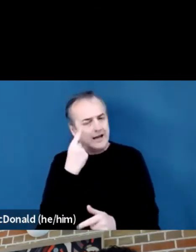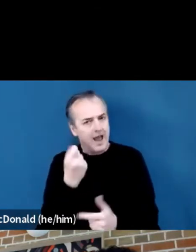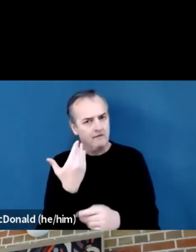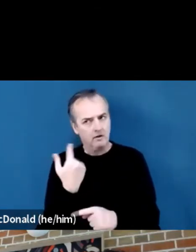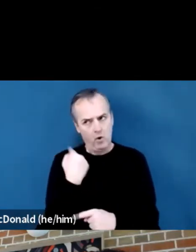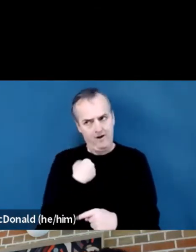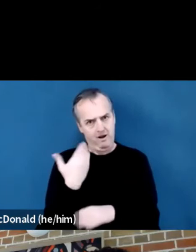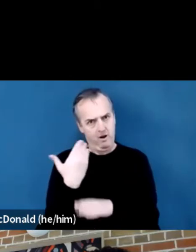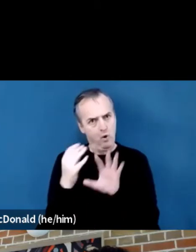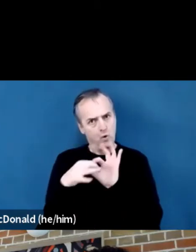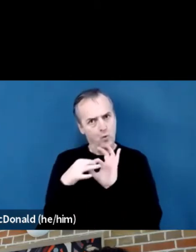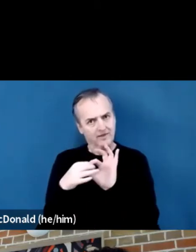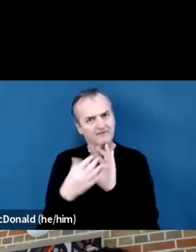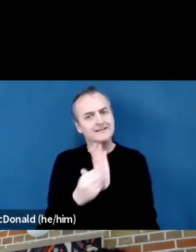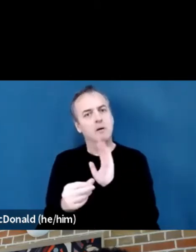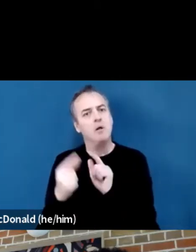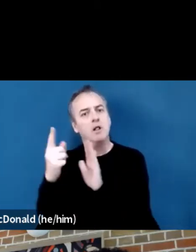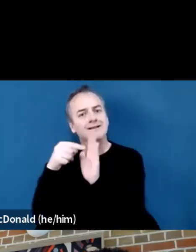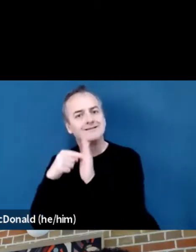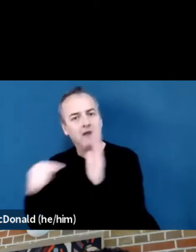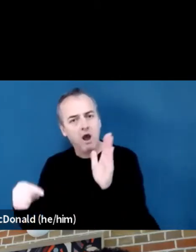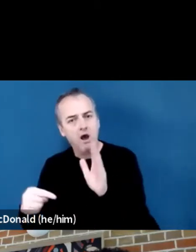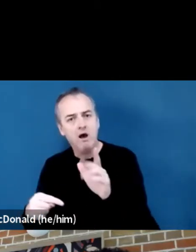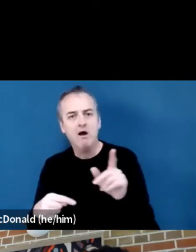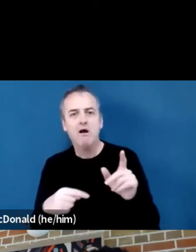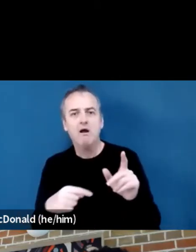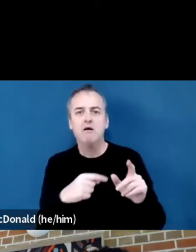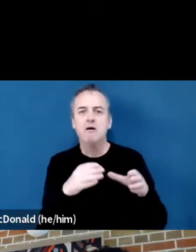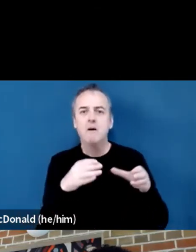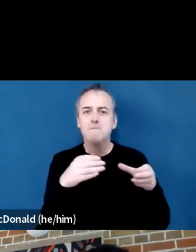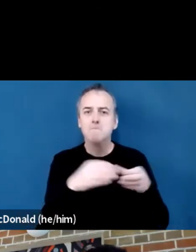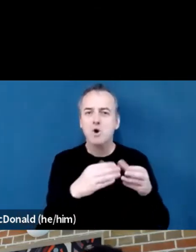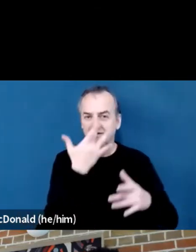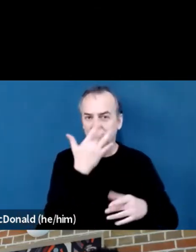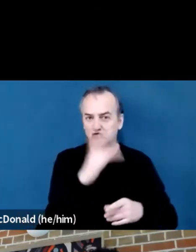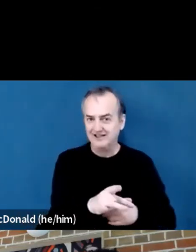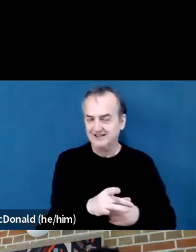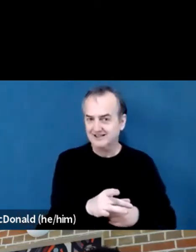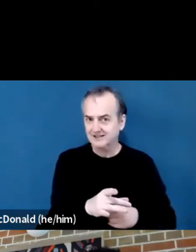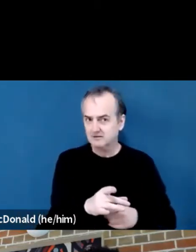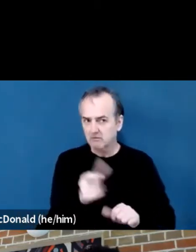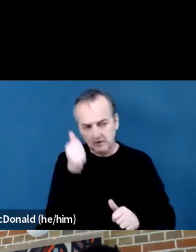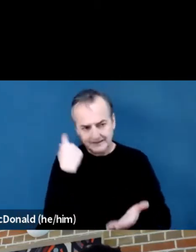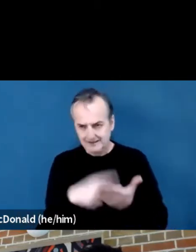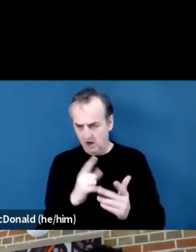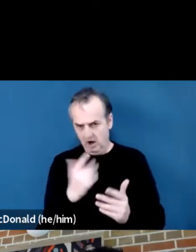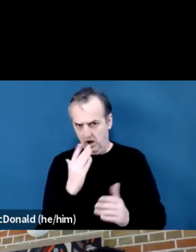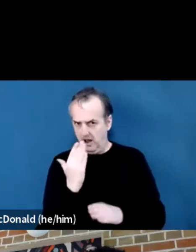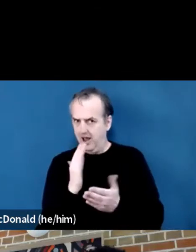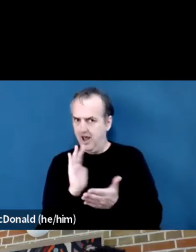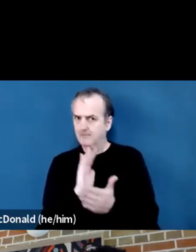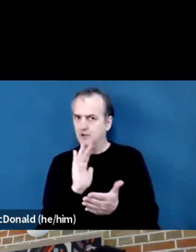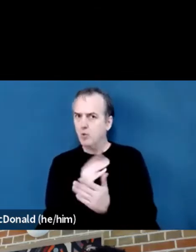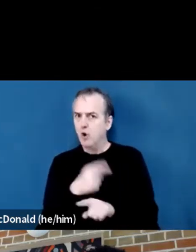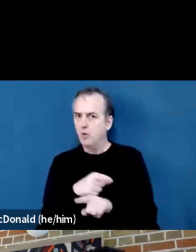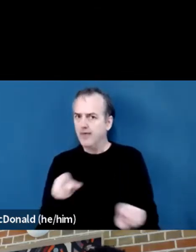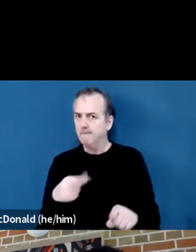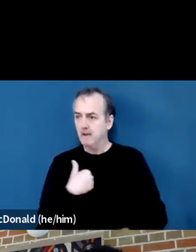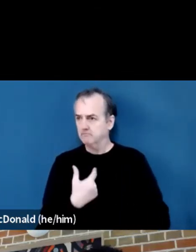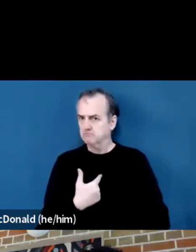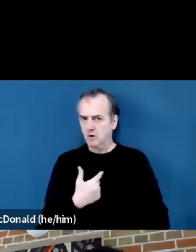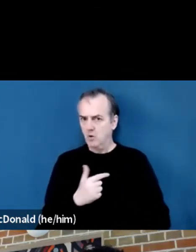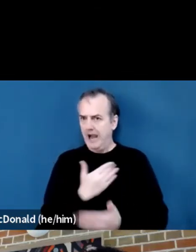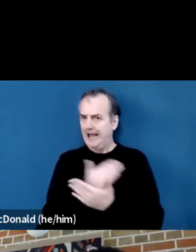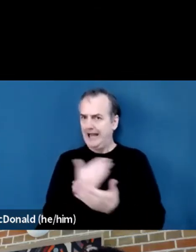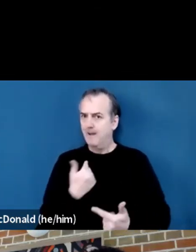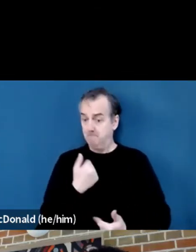Donna and Hannah and Adam. I think I've always been vocal about that when in the room, about why I want to